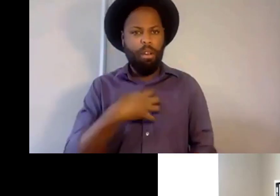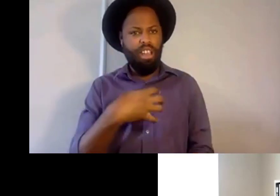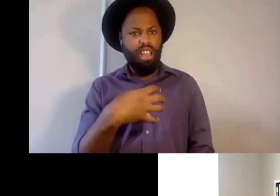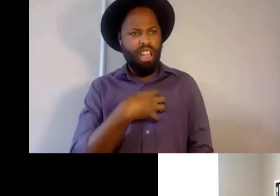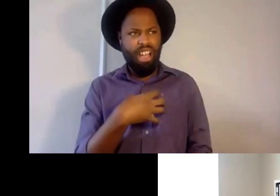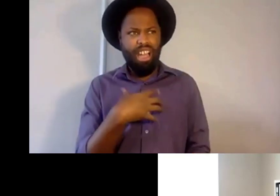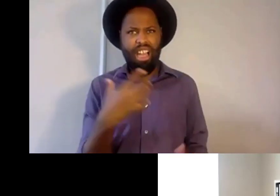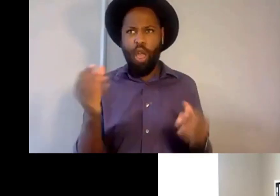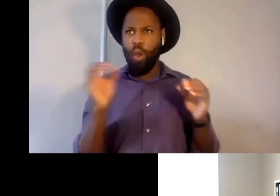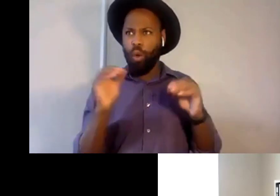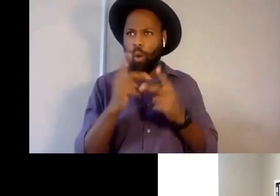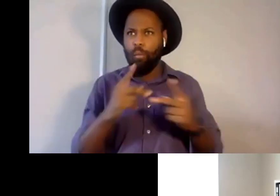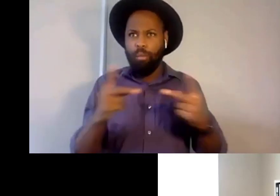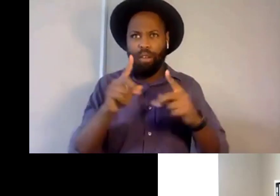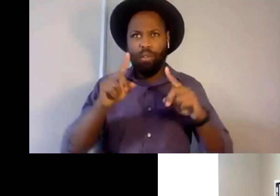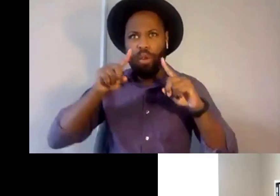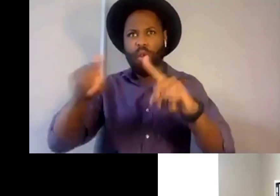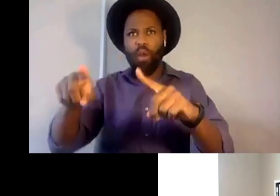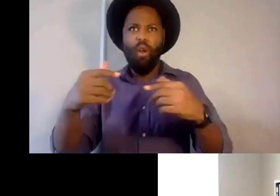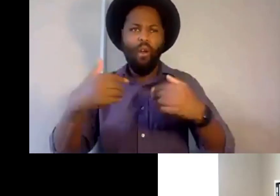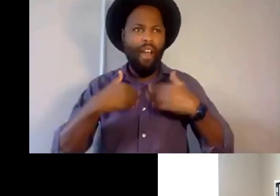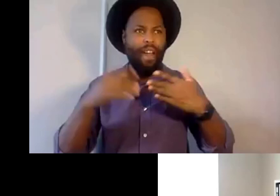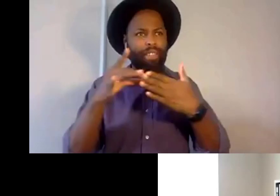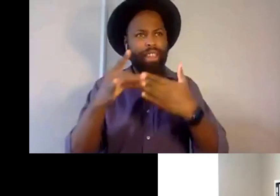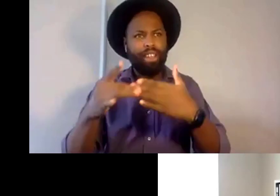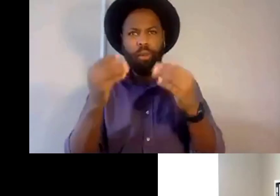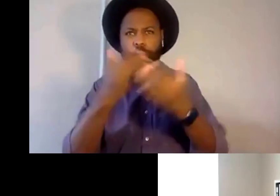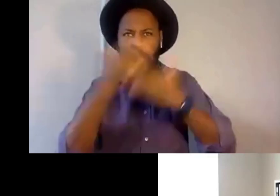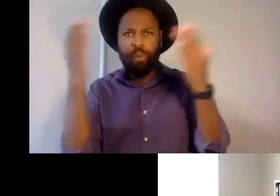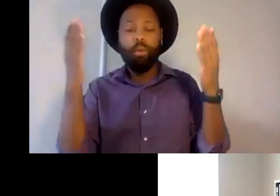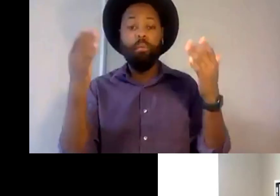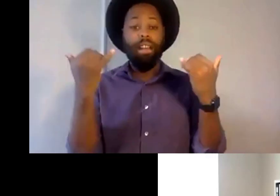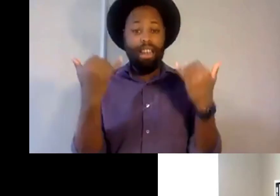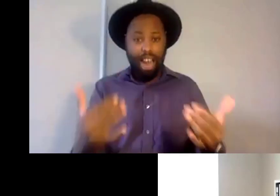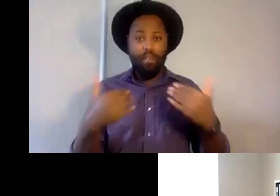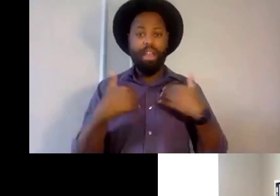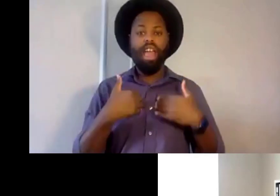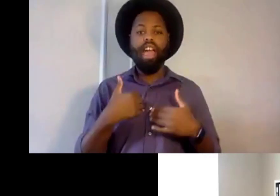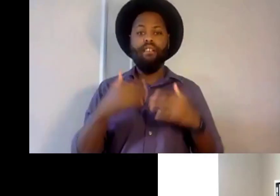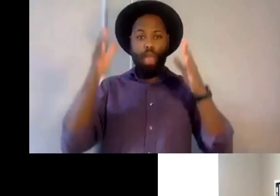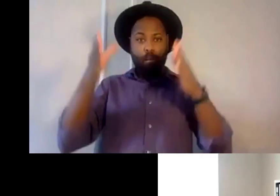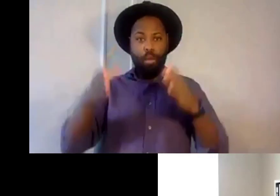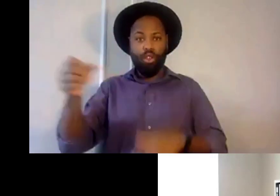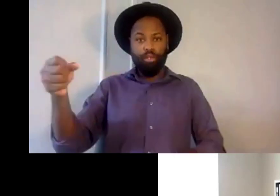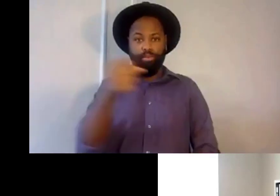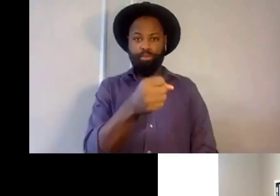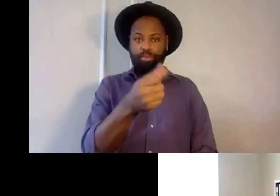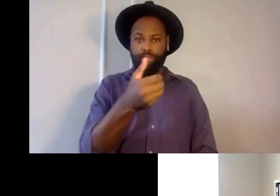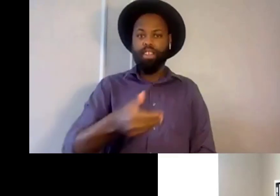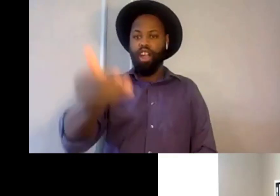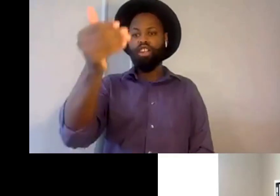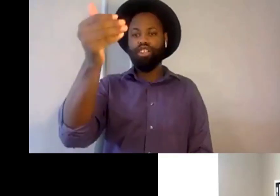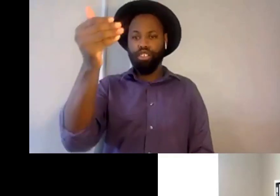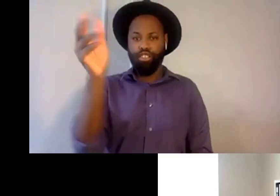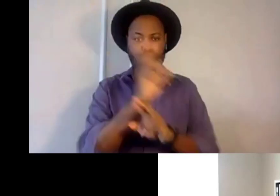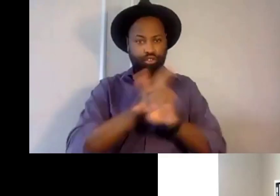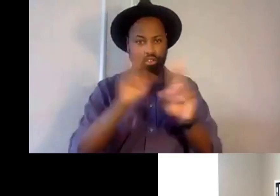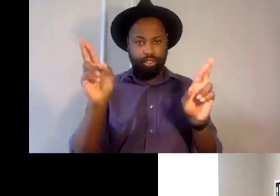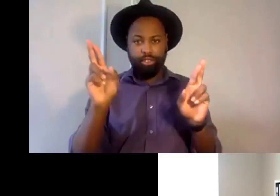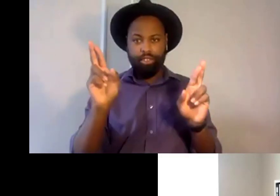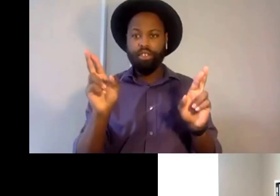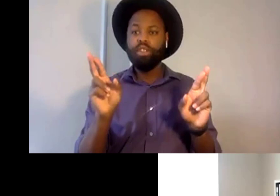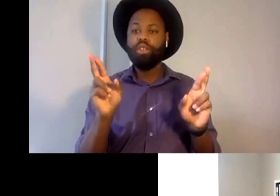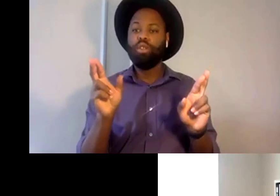not having leadership on that. But now we have that person in place, and we're making some